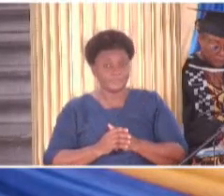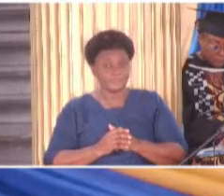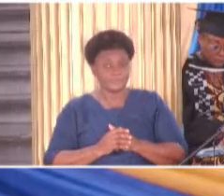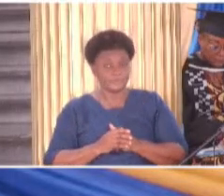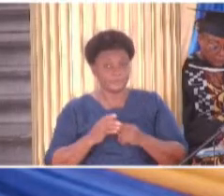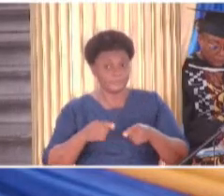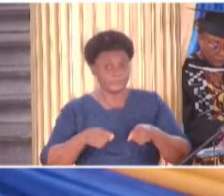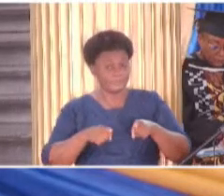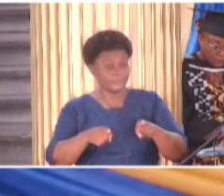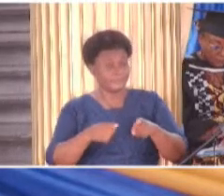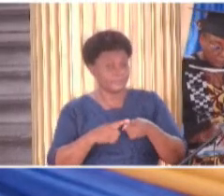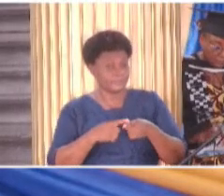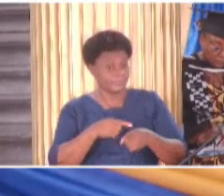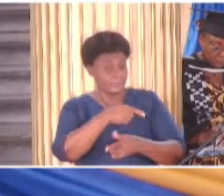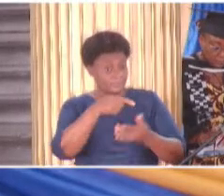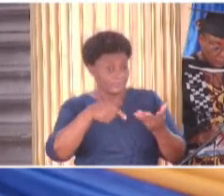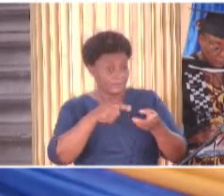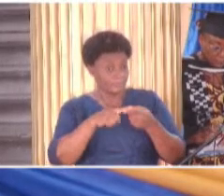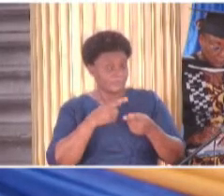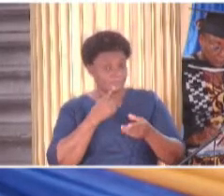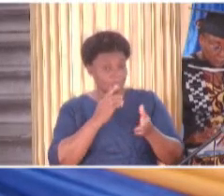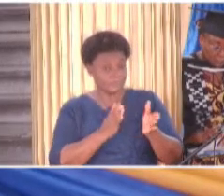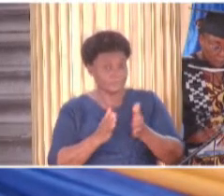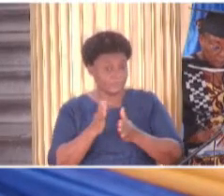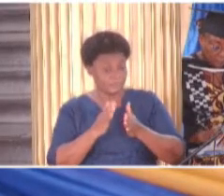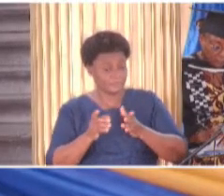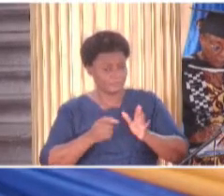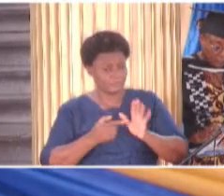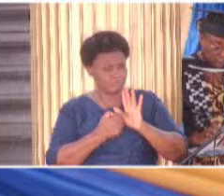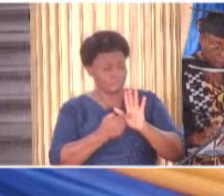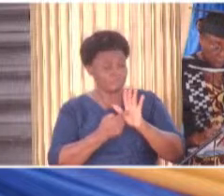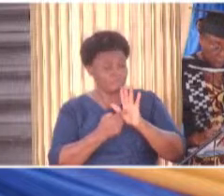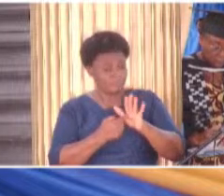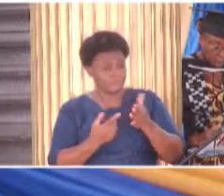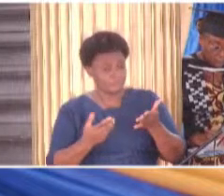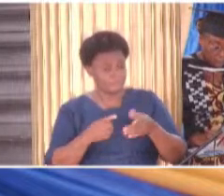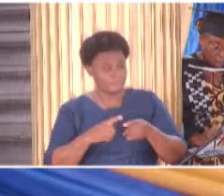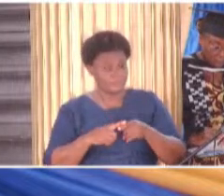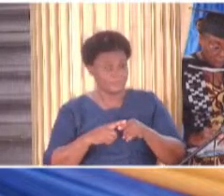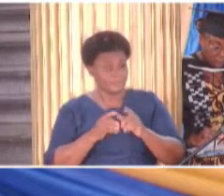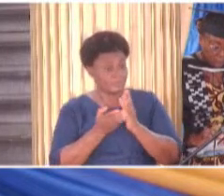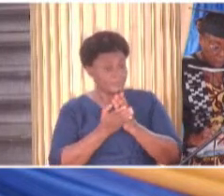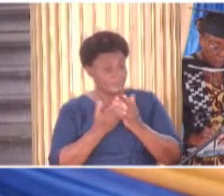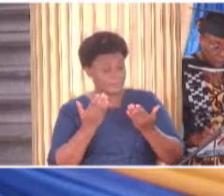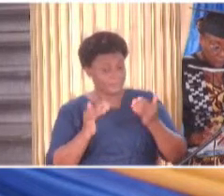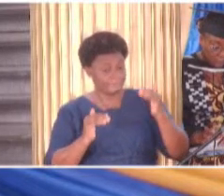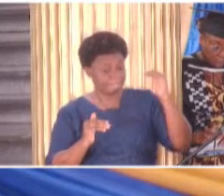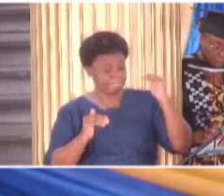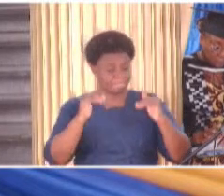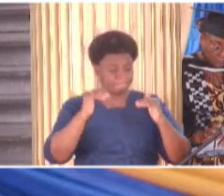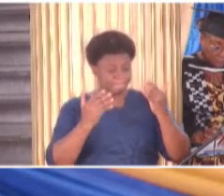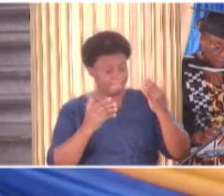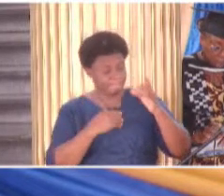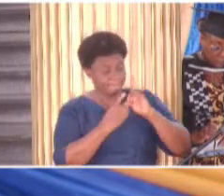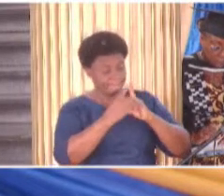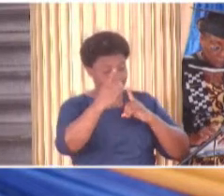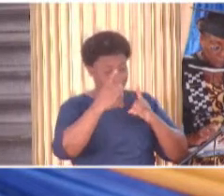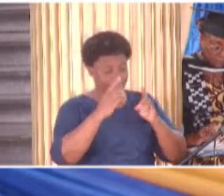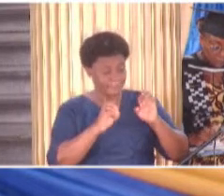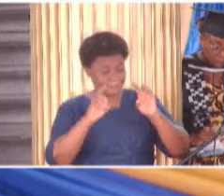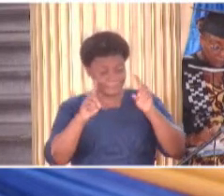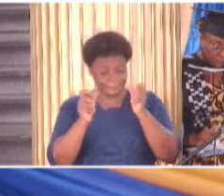These are qualities that you have already demonstrated by balancing distance and education with